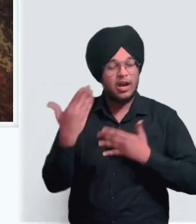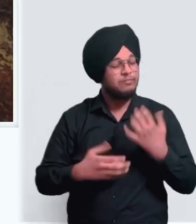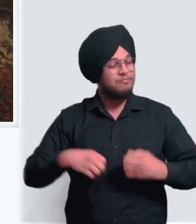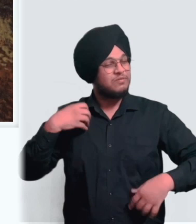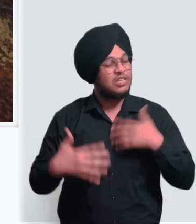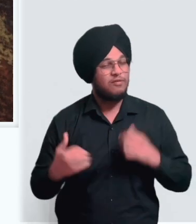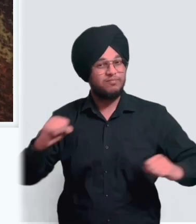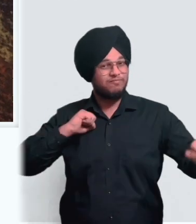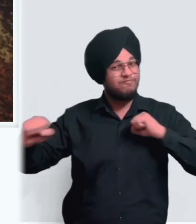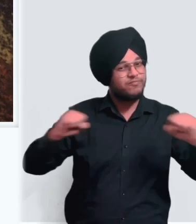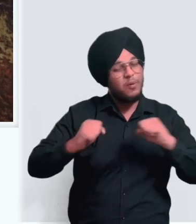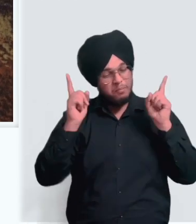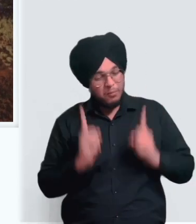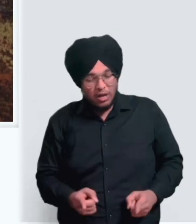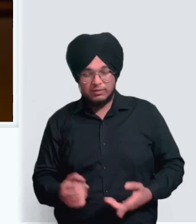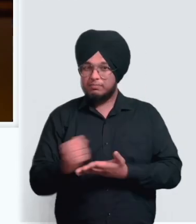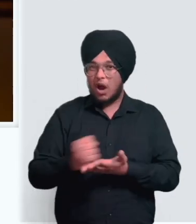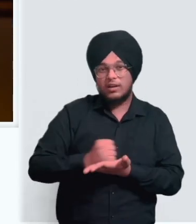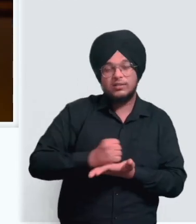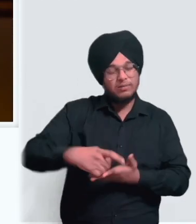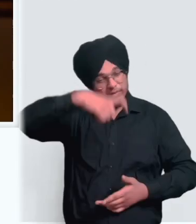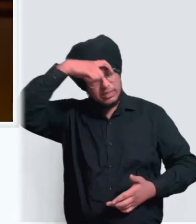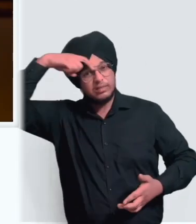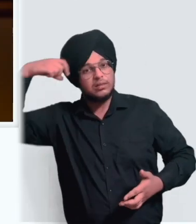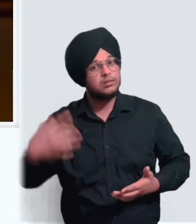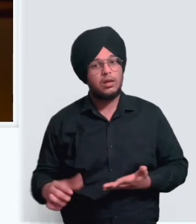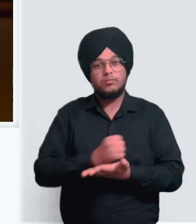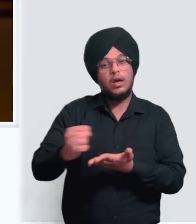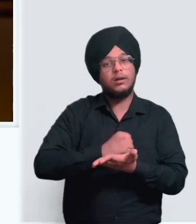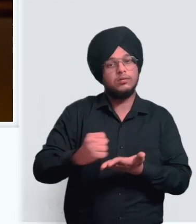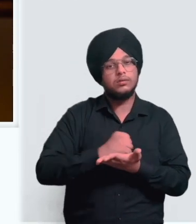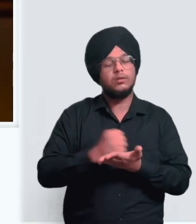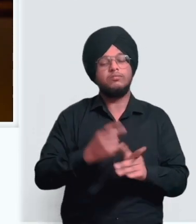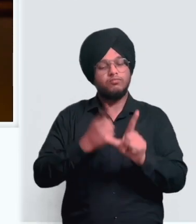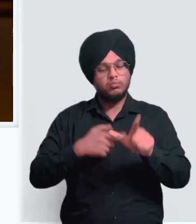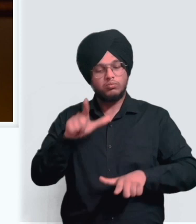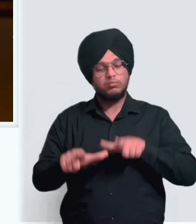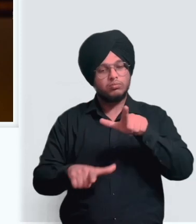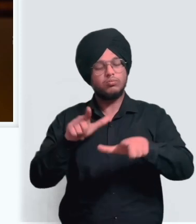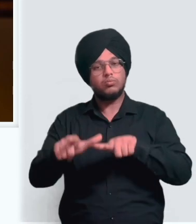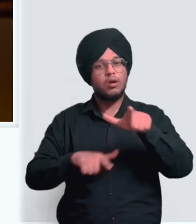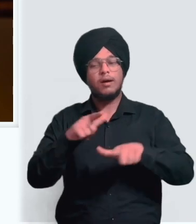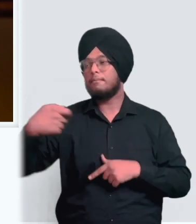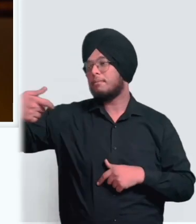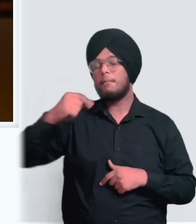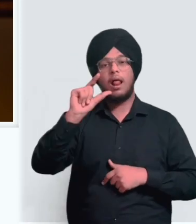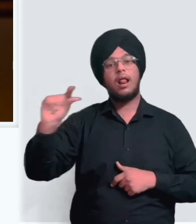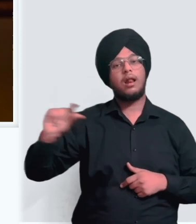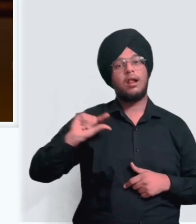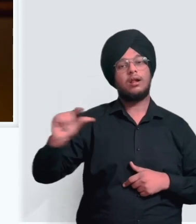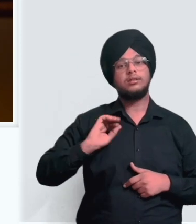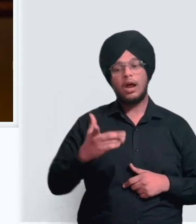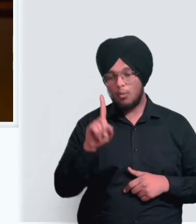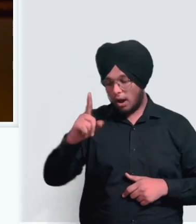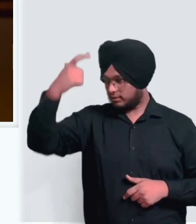physically demanding, and indeed sometimes crippling. There was a small yearly stipend, and bonuses were paid for performances. Only once a